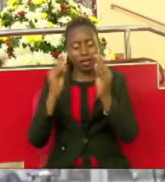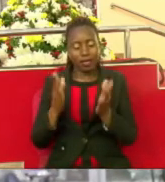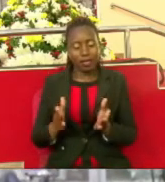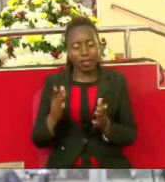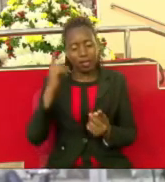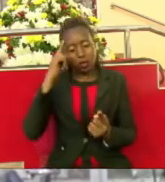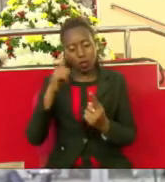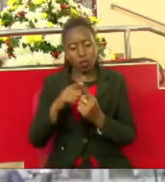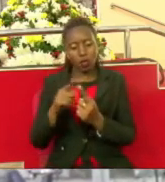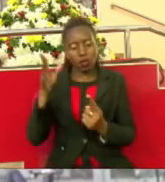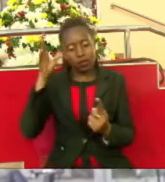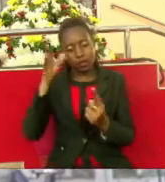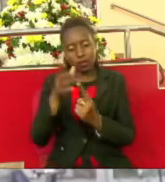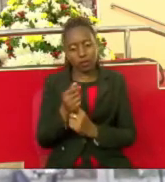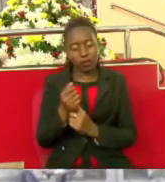Mr. Kigera left.